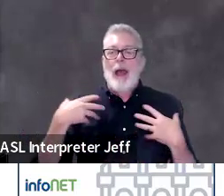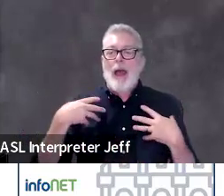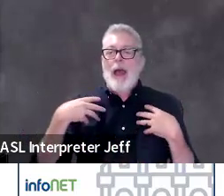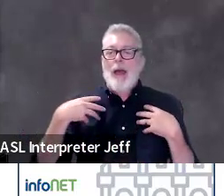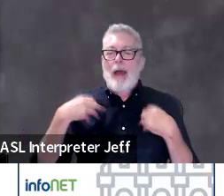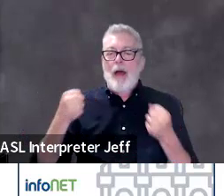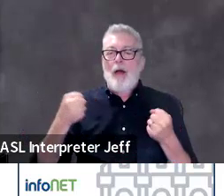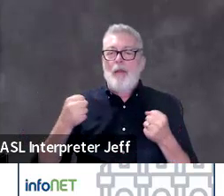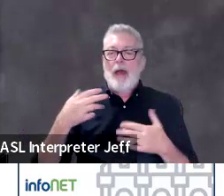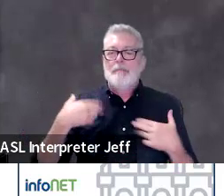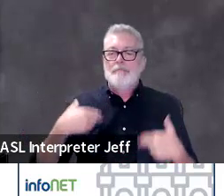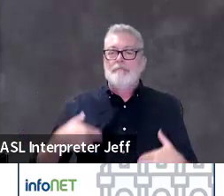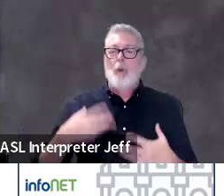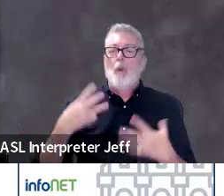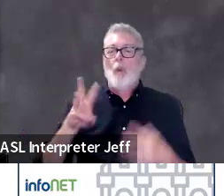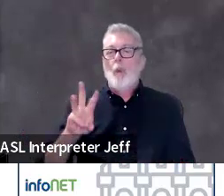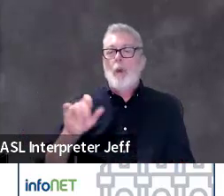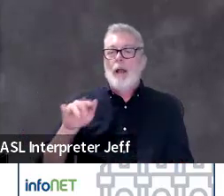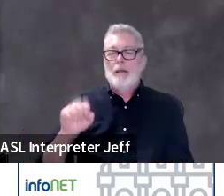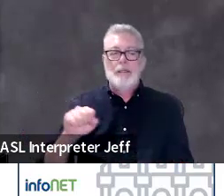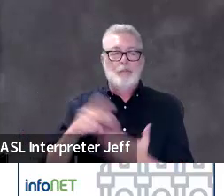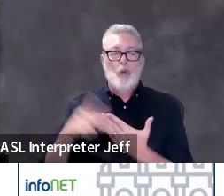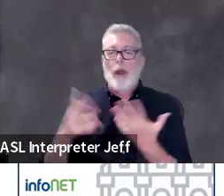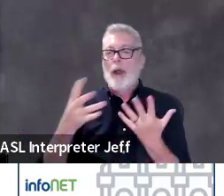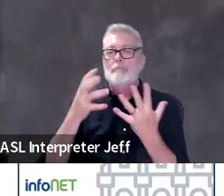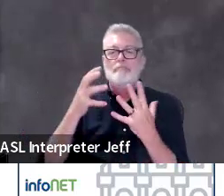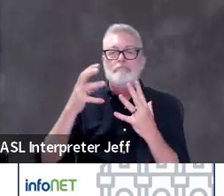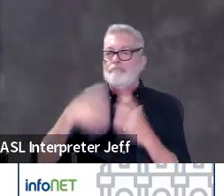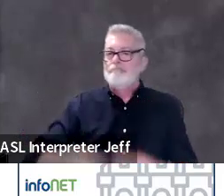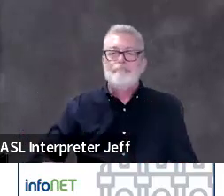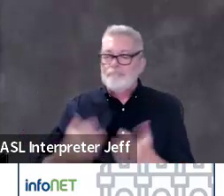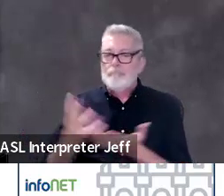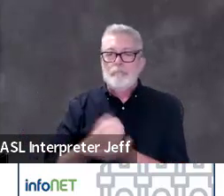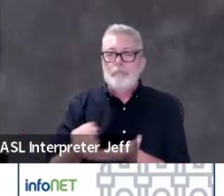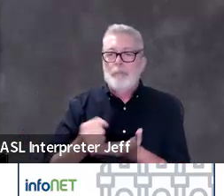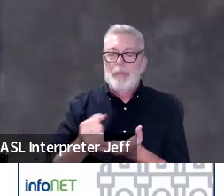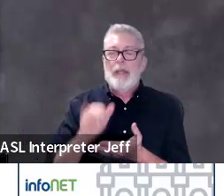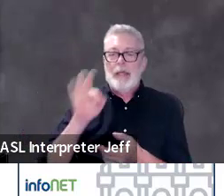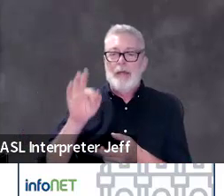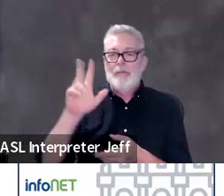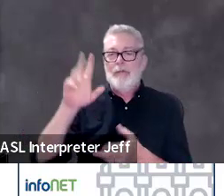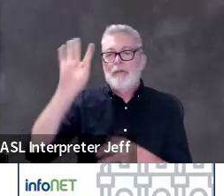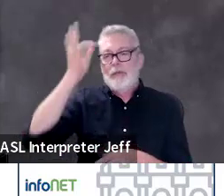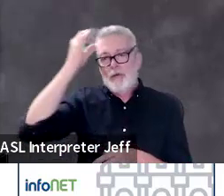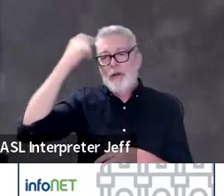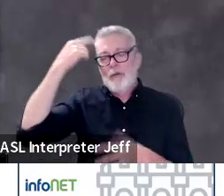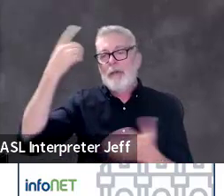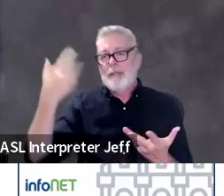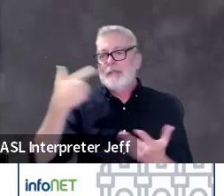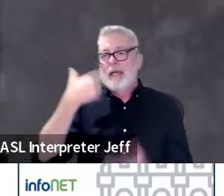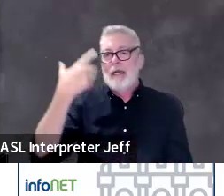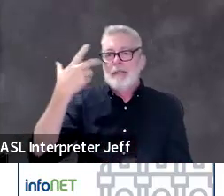away. So all of the health insurance for those 180,000 Iowans would go away if the federal government told us no.